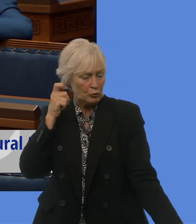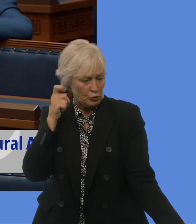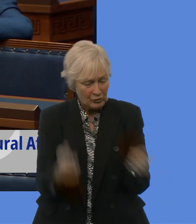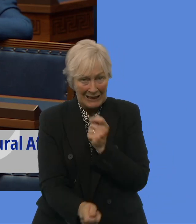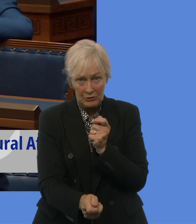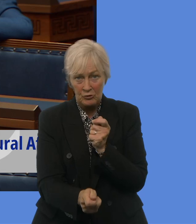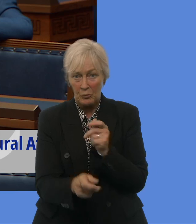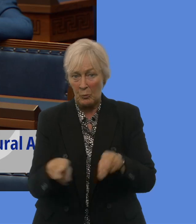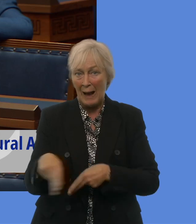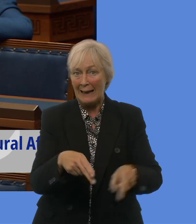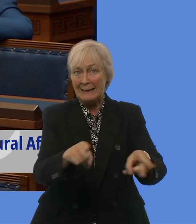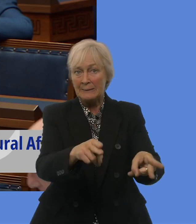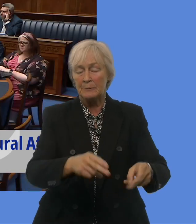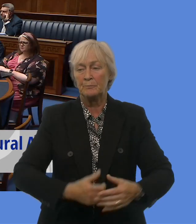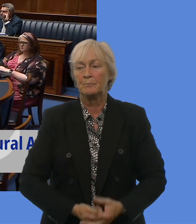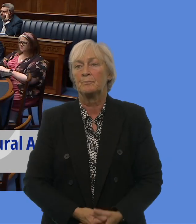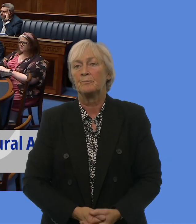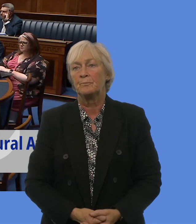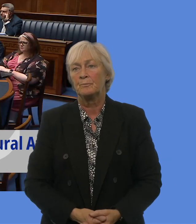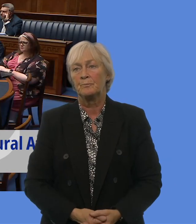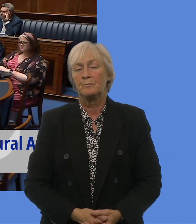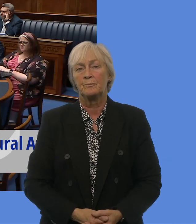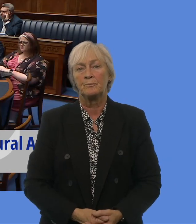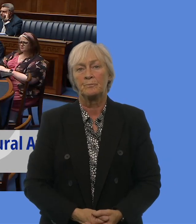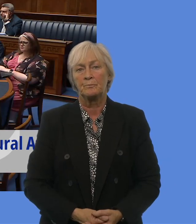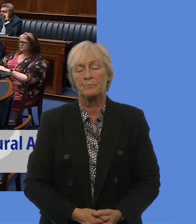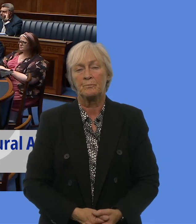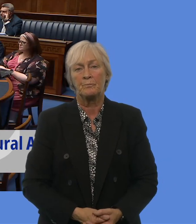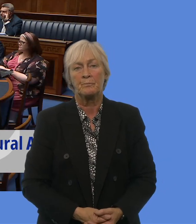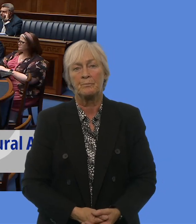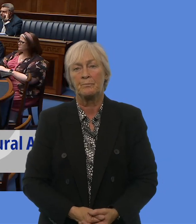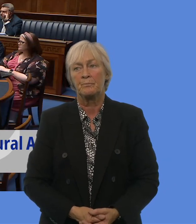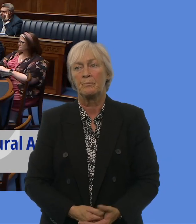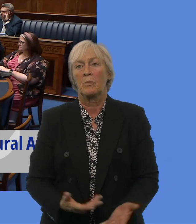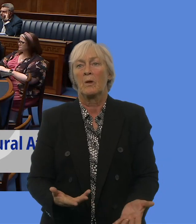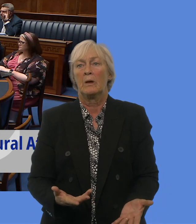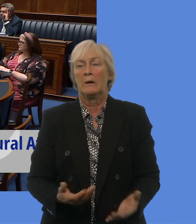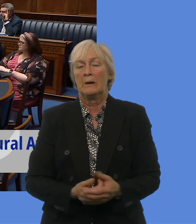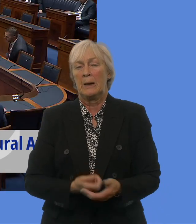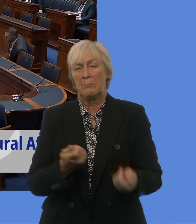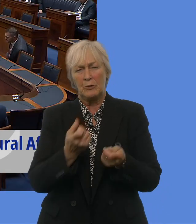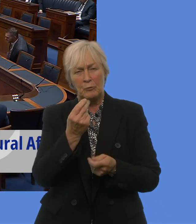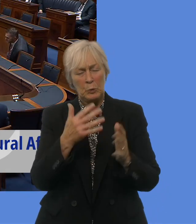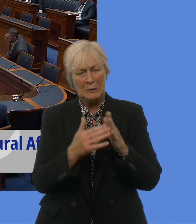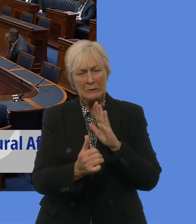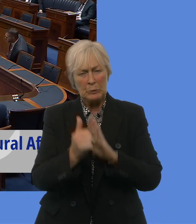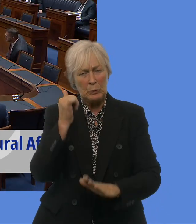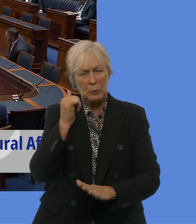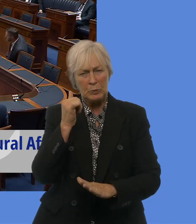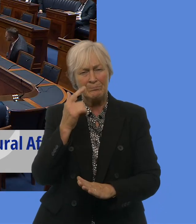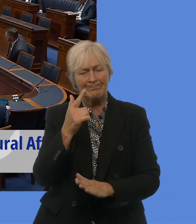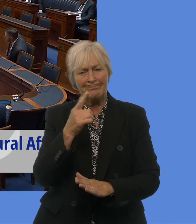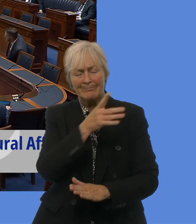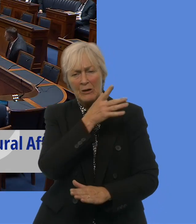course. Tom Buchanan. Mr. Speaker, Minister, a few weeks ago at the Agriculture